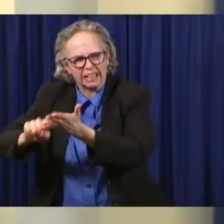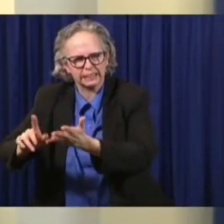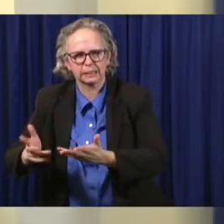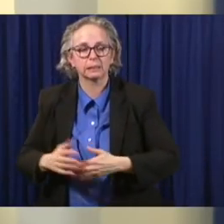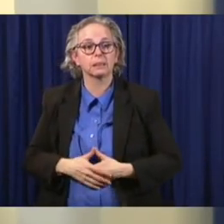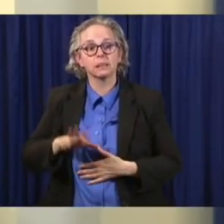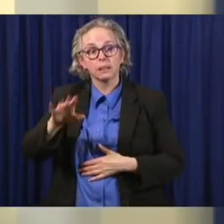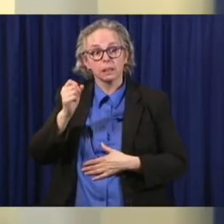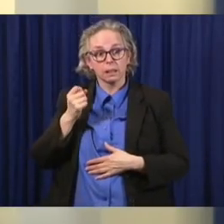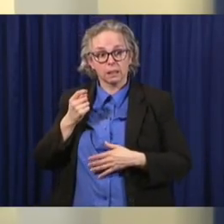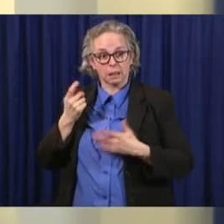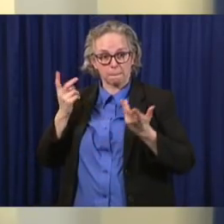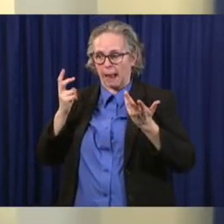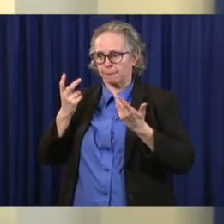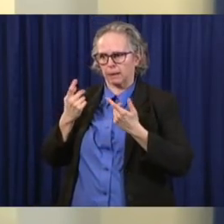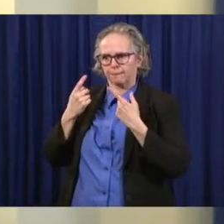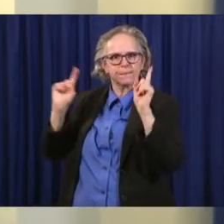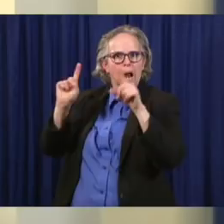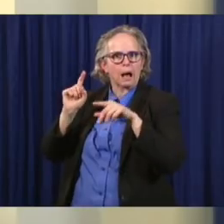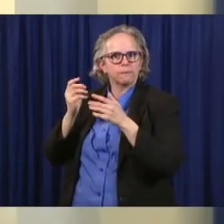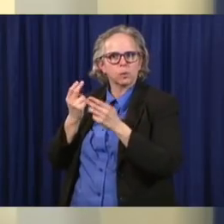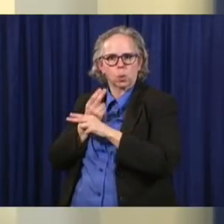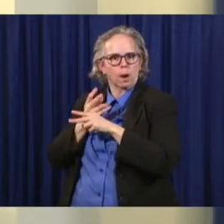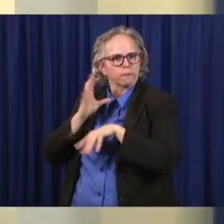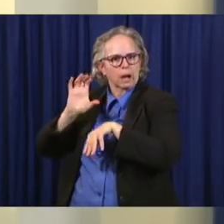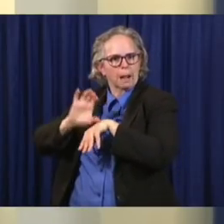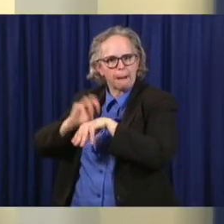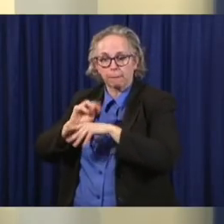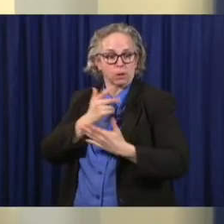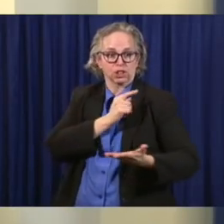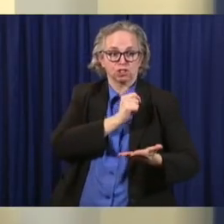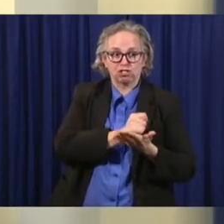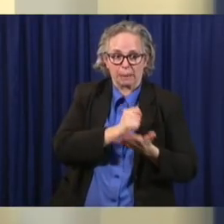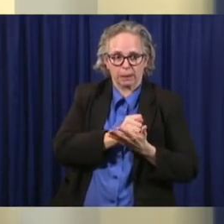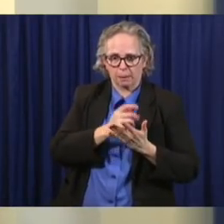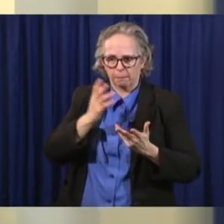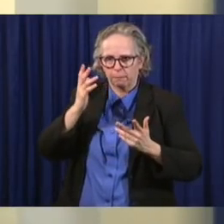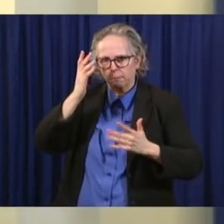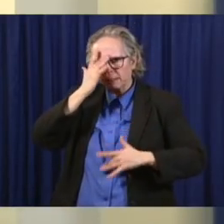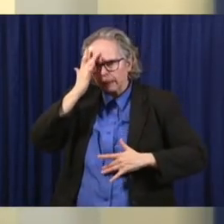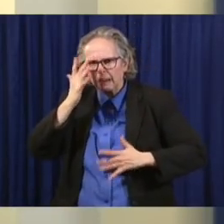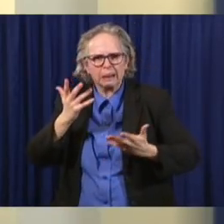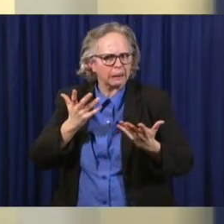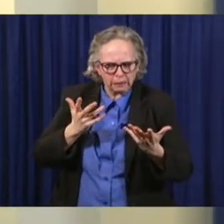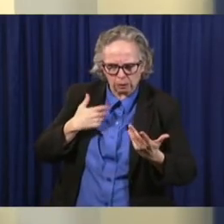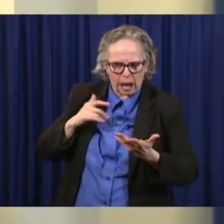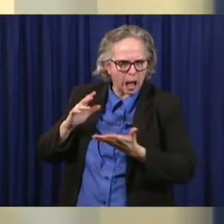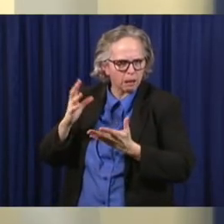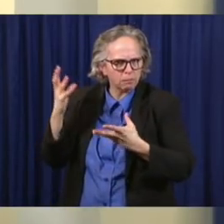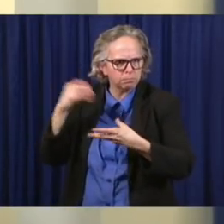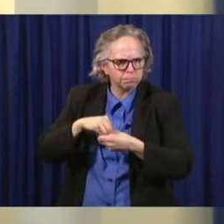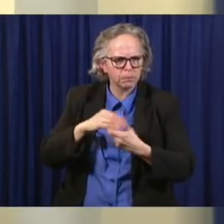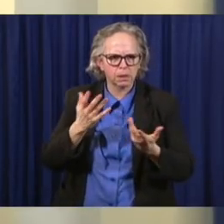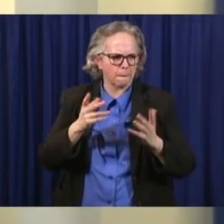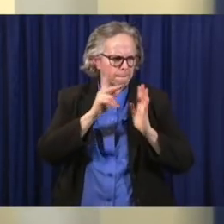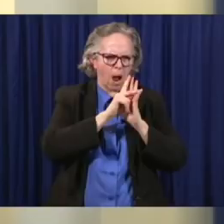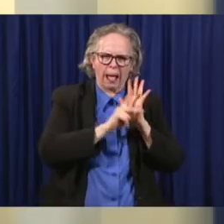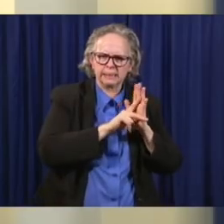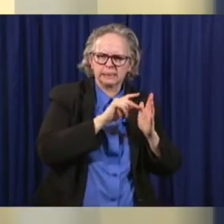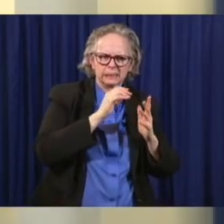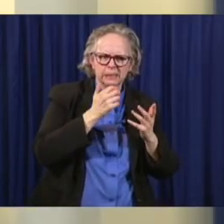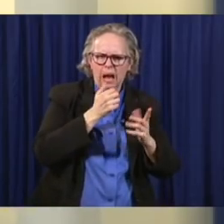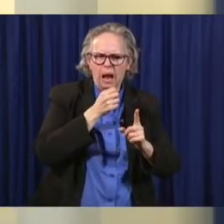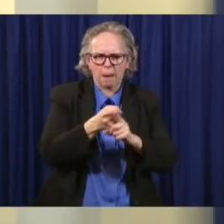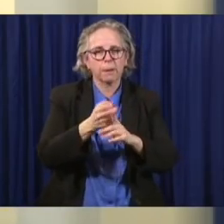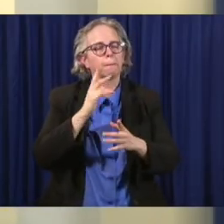illness, to the physical distancing that we are all doing as we open businesses, and policies, ultimately at the very